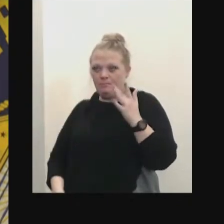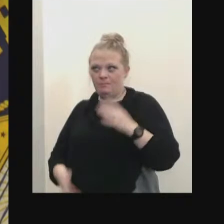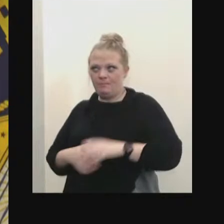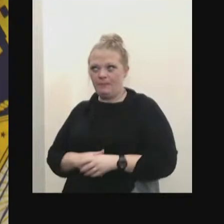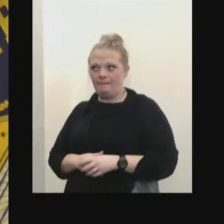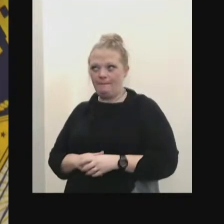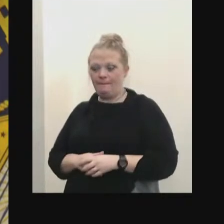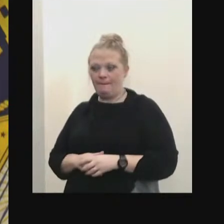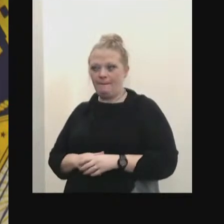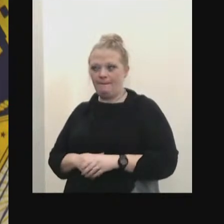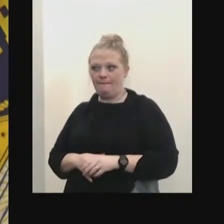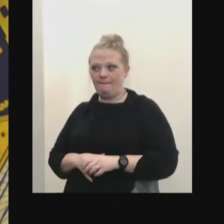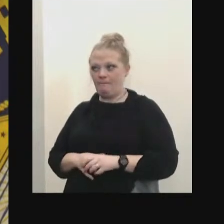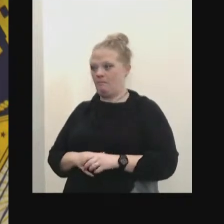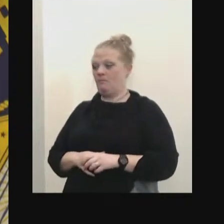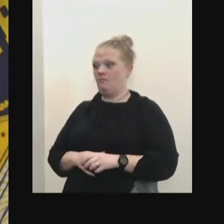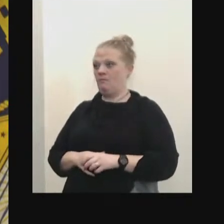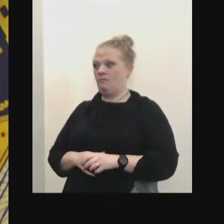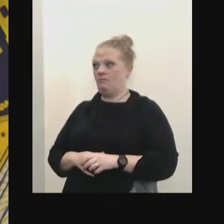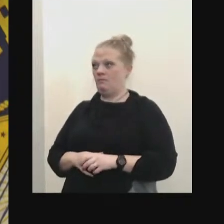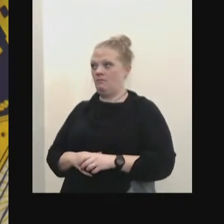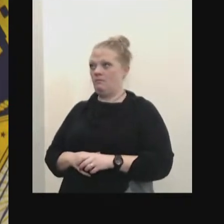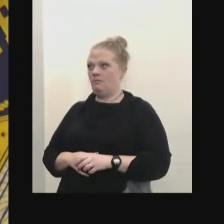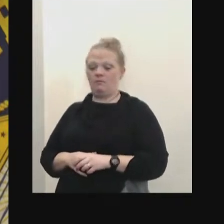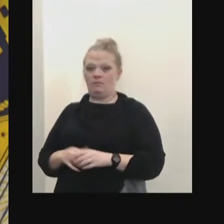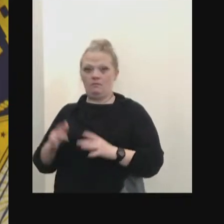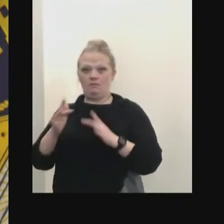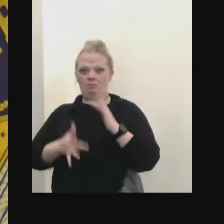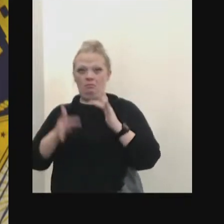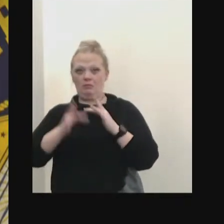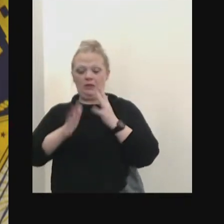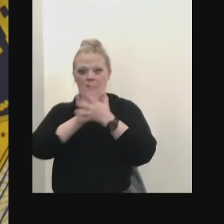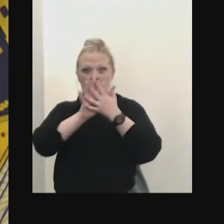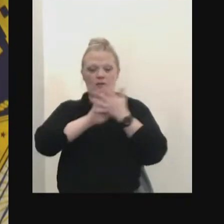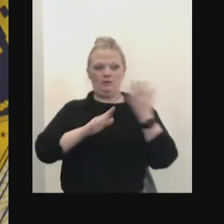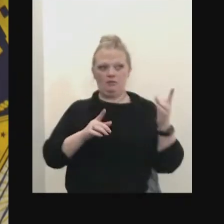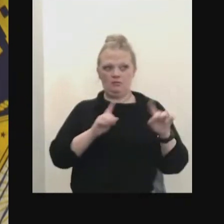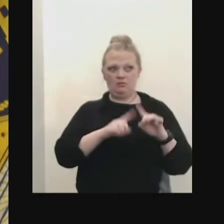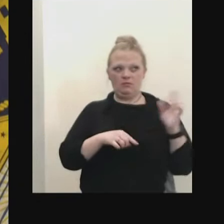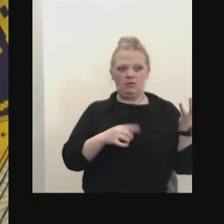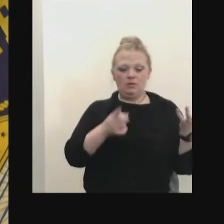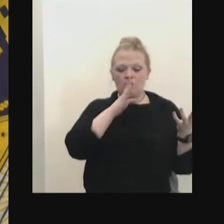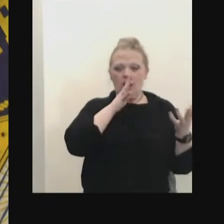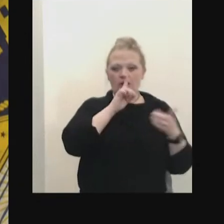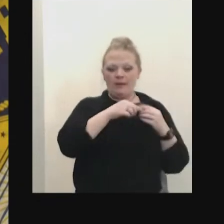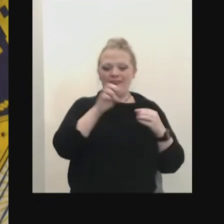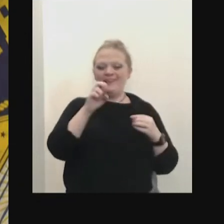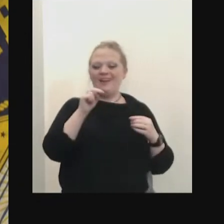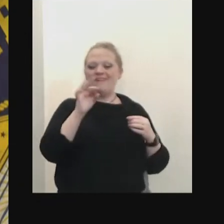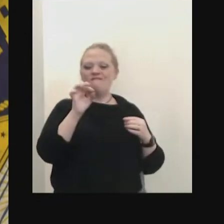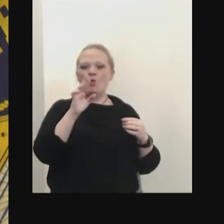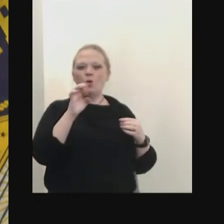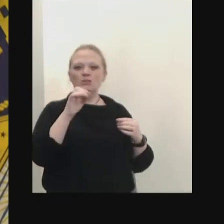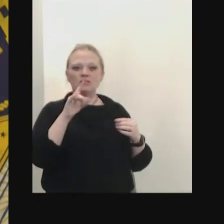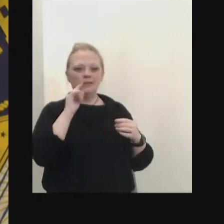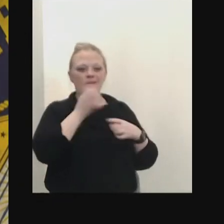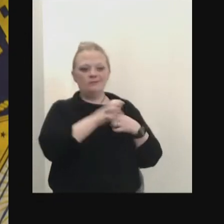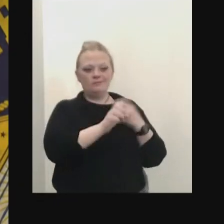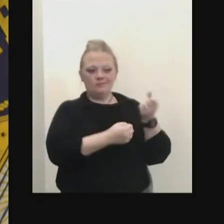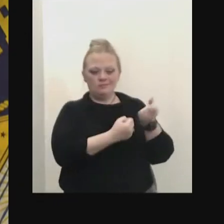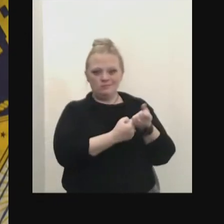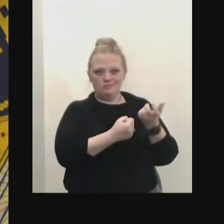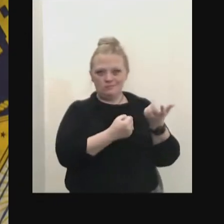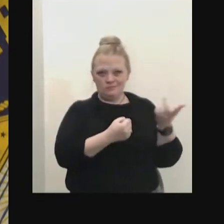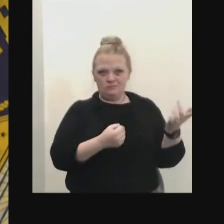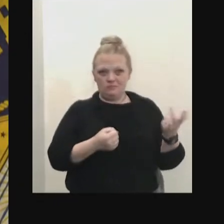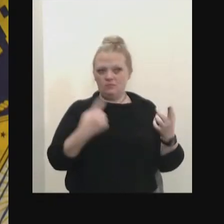enforcing it, and what ramifications are there? There was a little break up there, but I think you're talking about enforcement. We have had our sanitarians go out since we